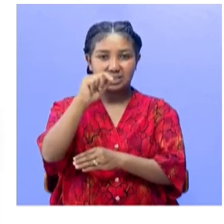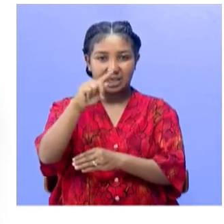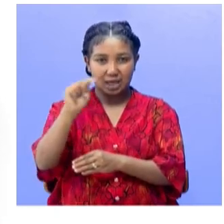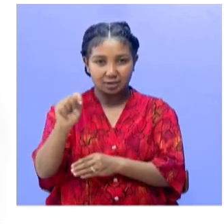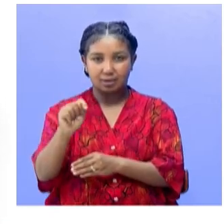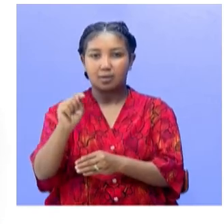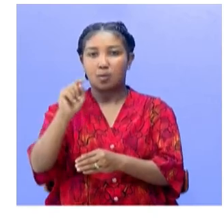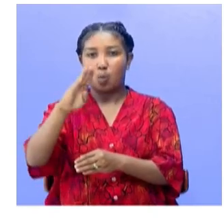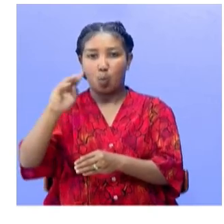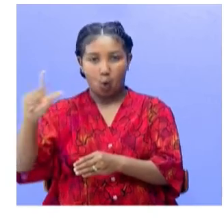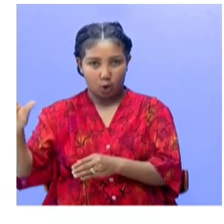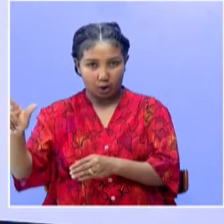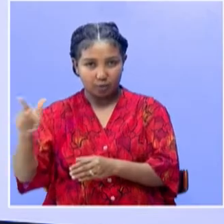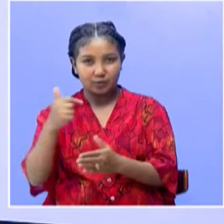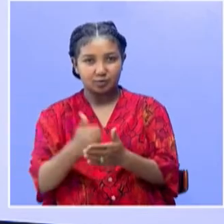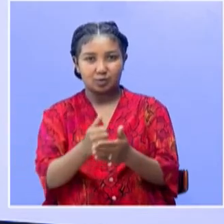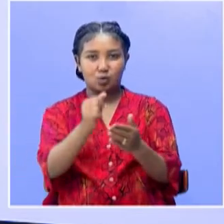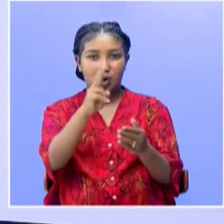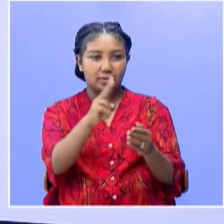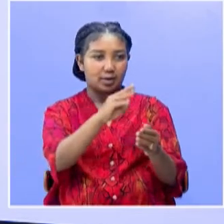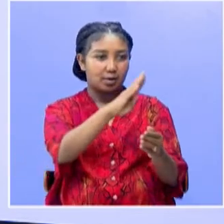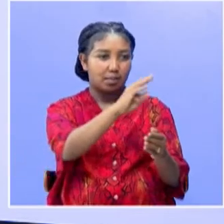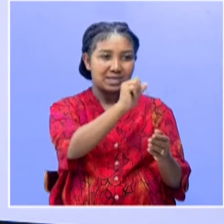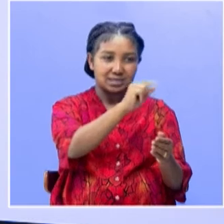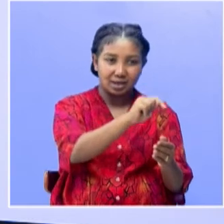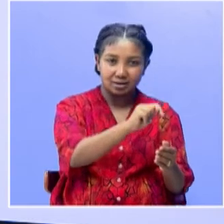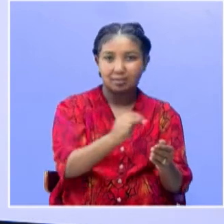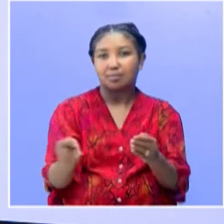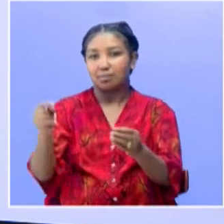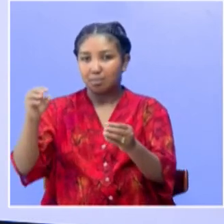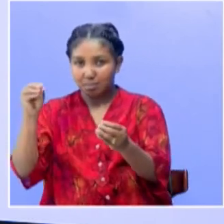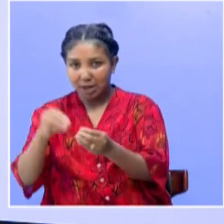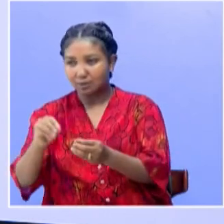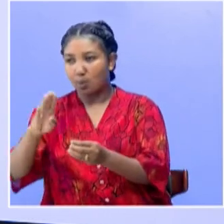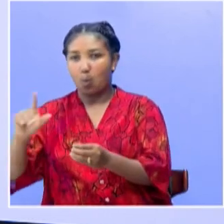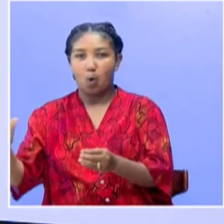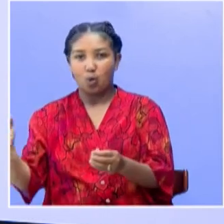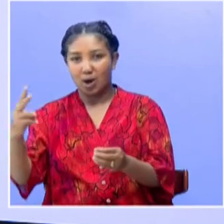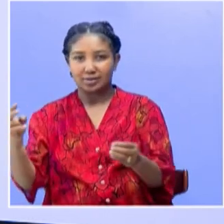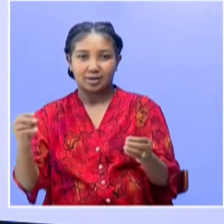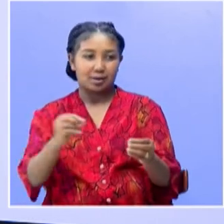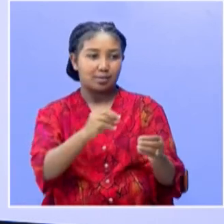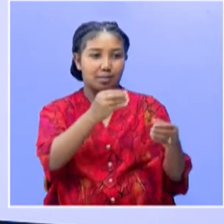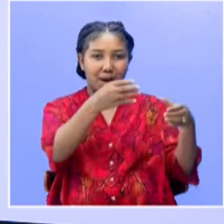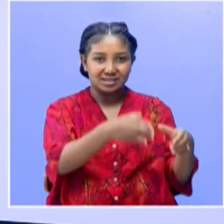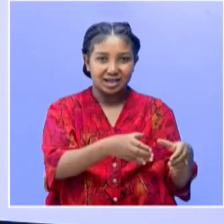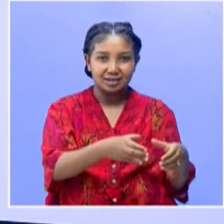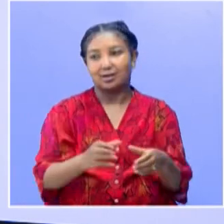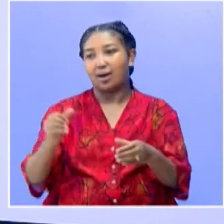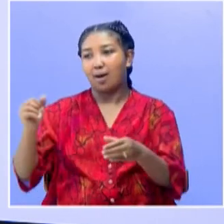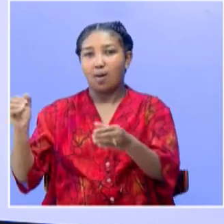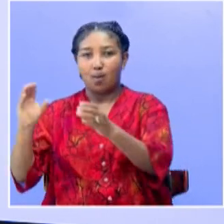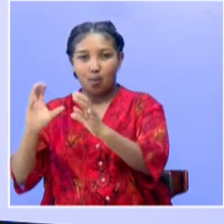Basketball. It is what? A name of a sport. But here is a basket and a